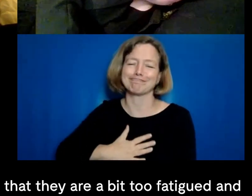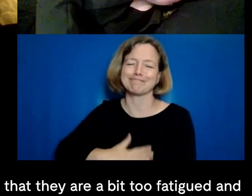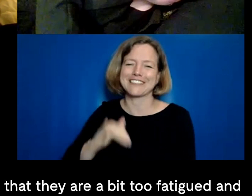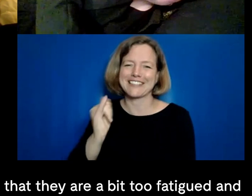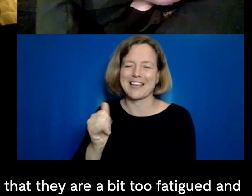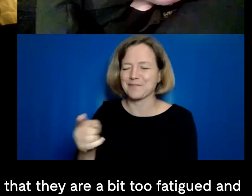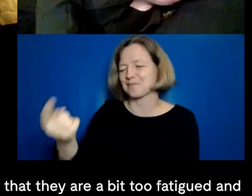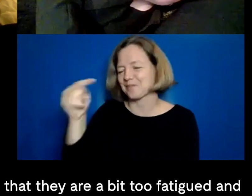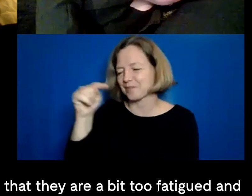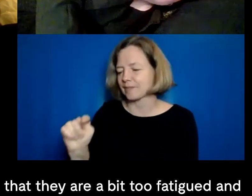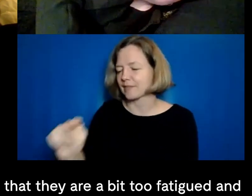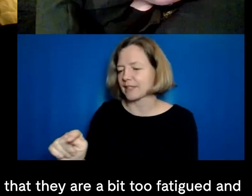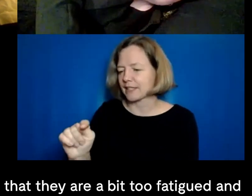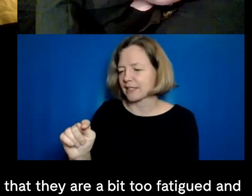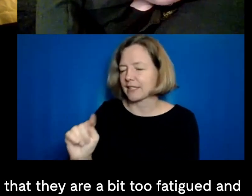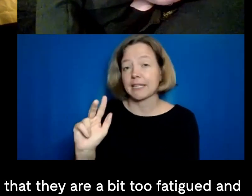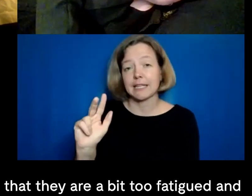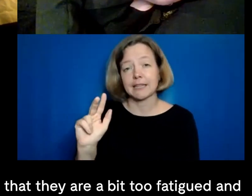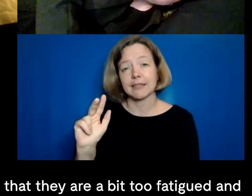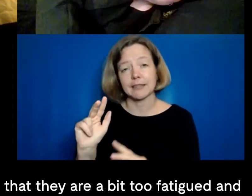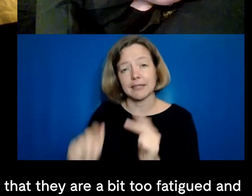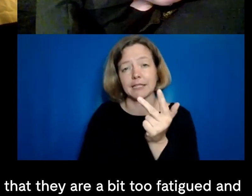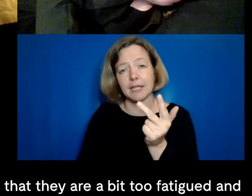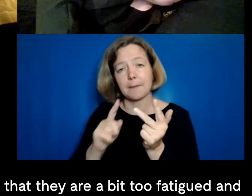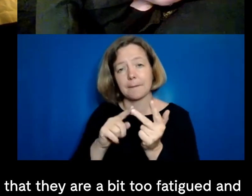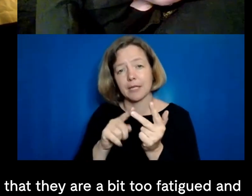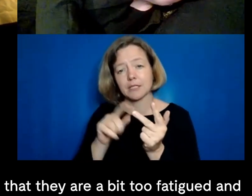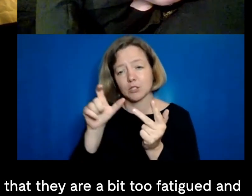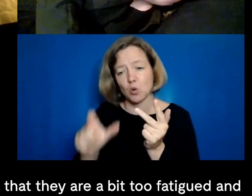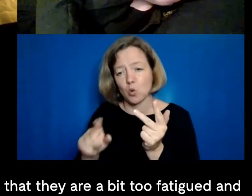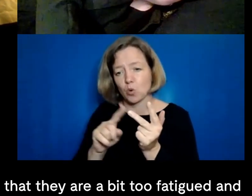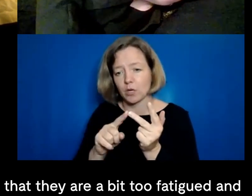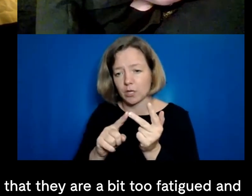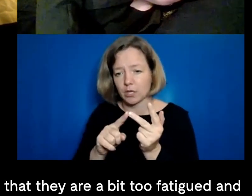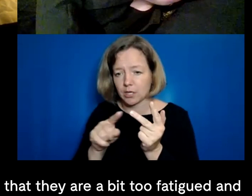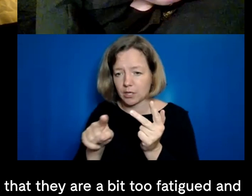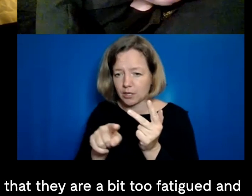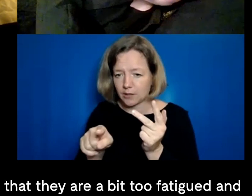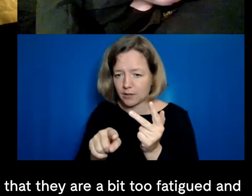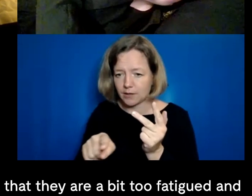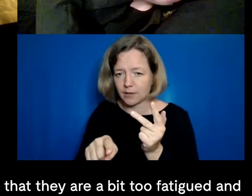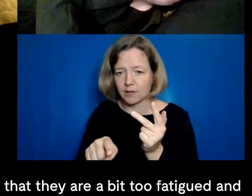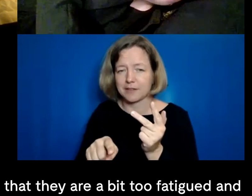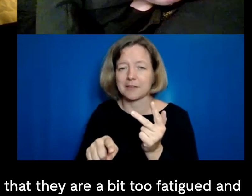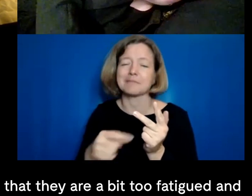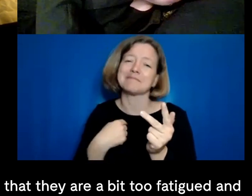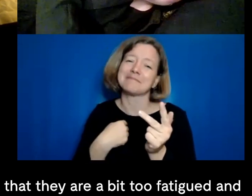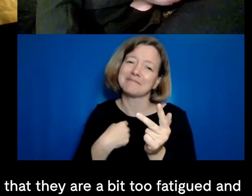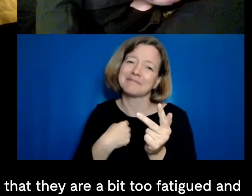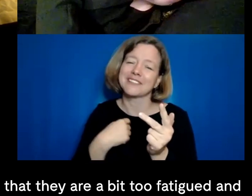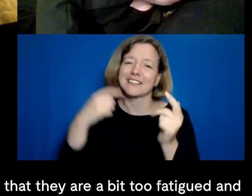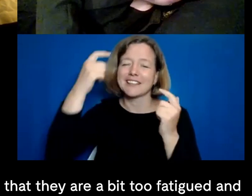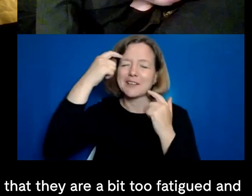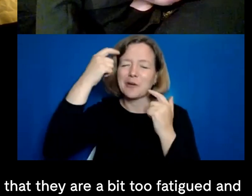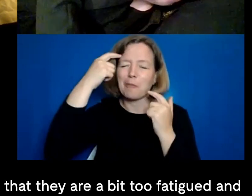another person who said that they are a bit too fatigued and brain foggy